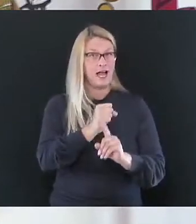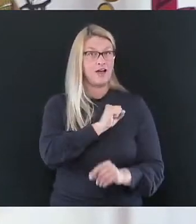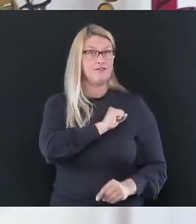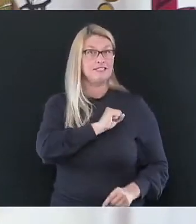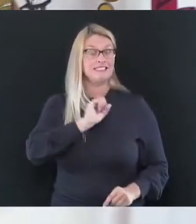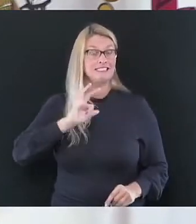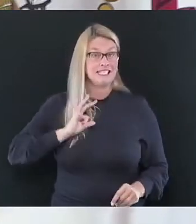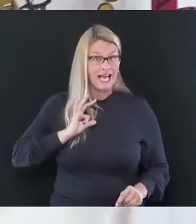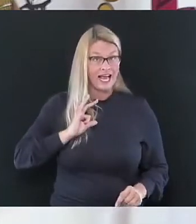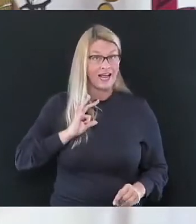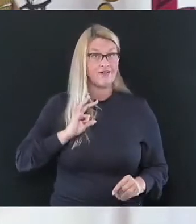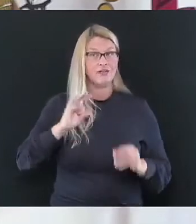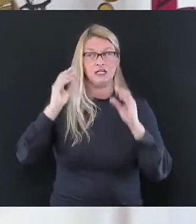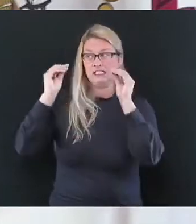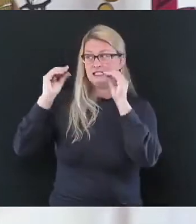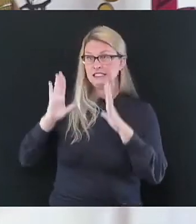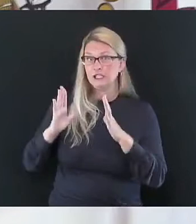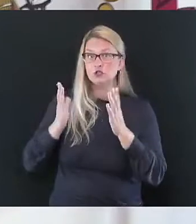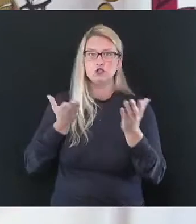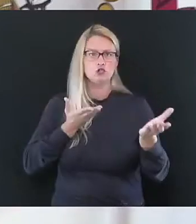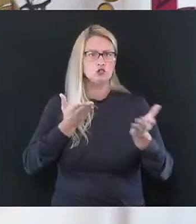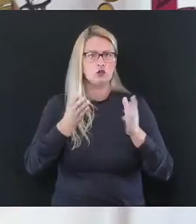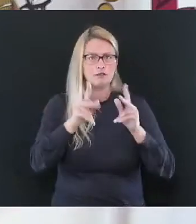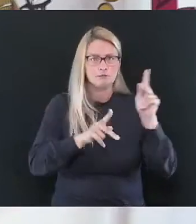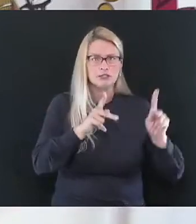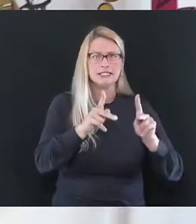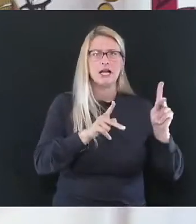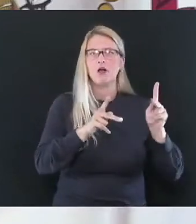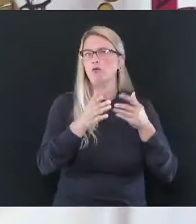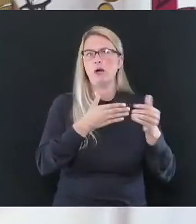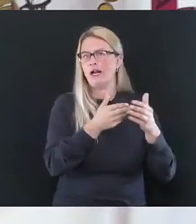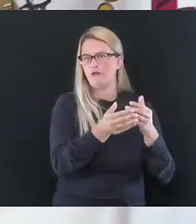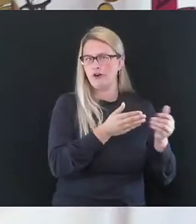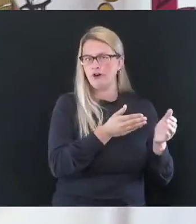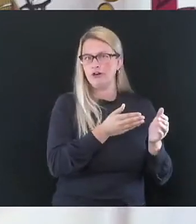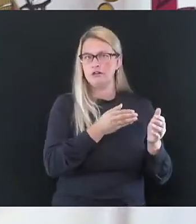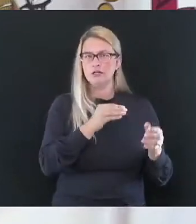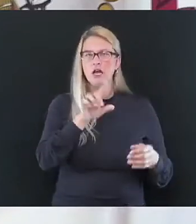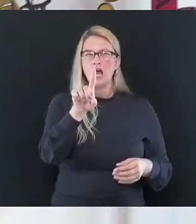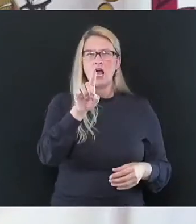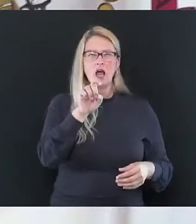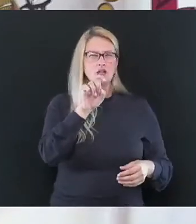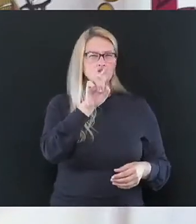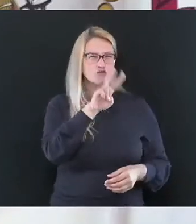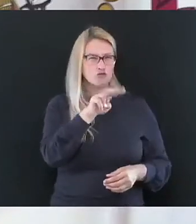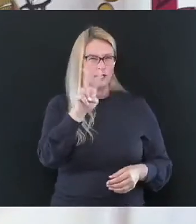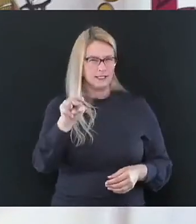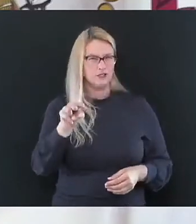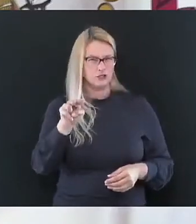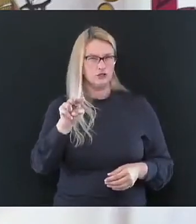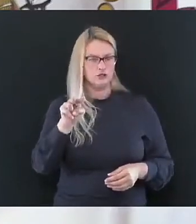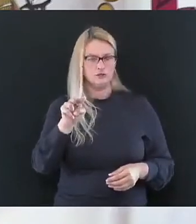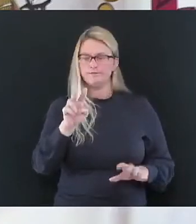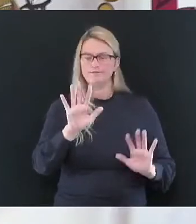our teachers, service personnel, whatever it may be, of 122 outbreaks.